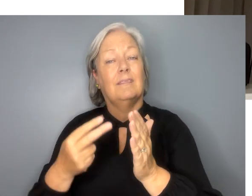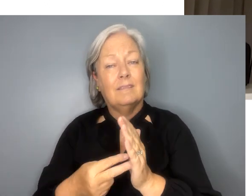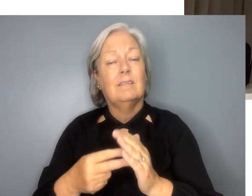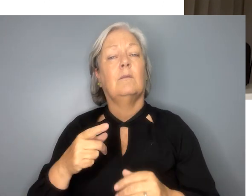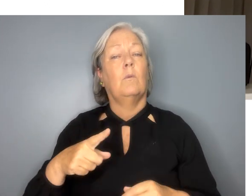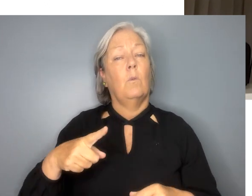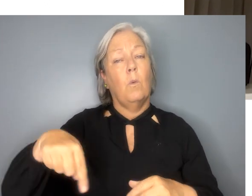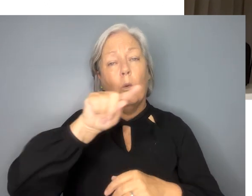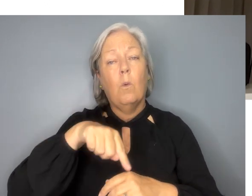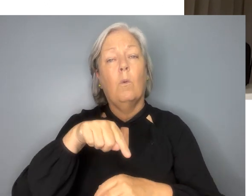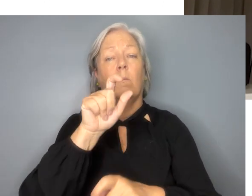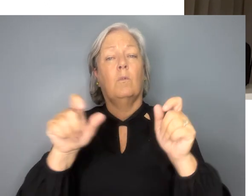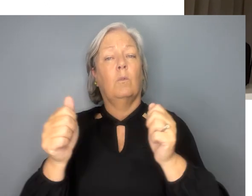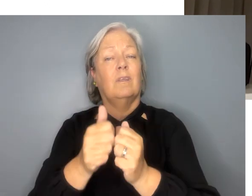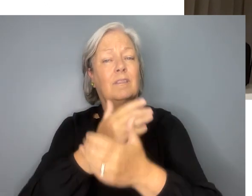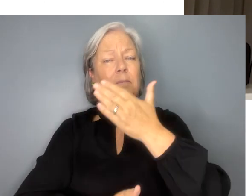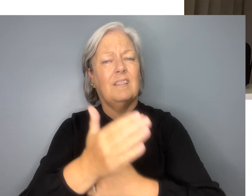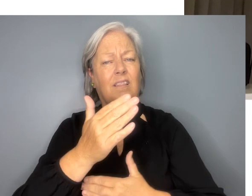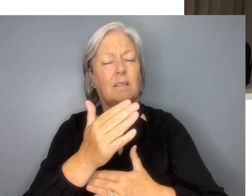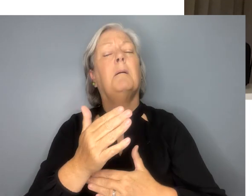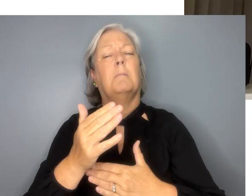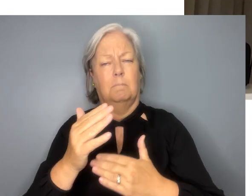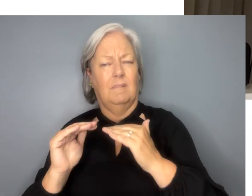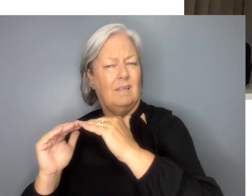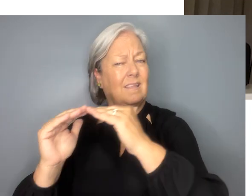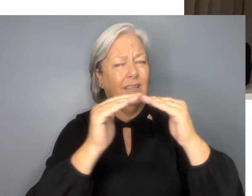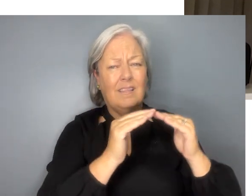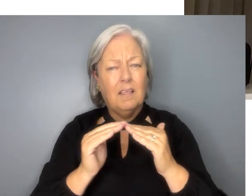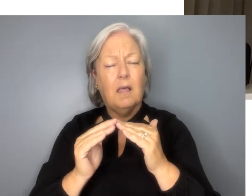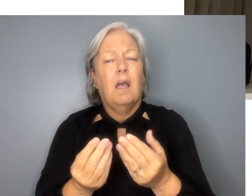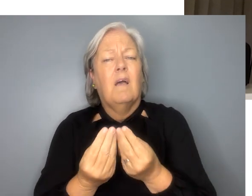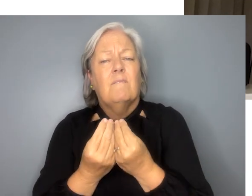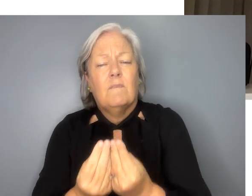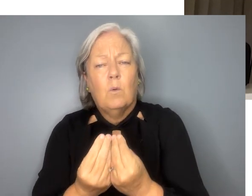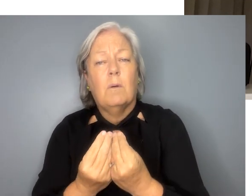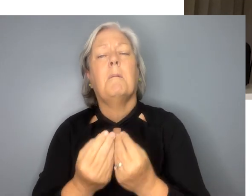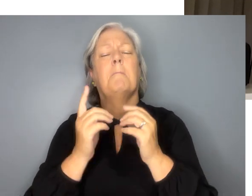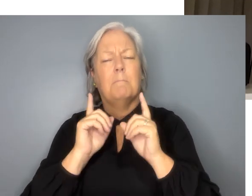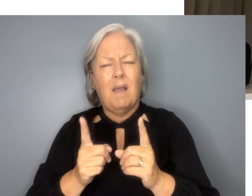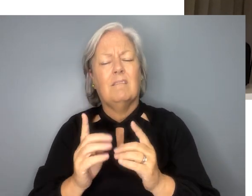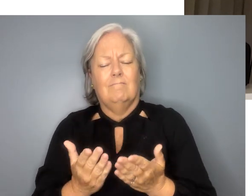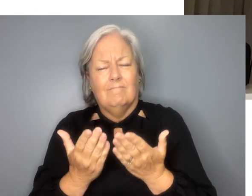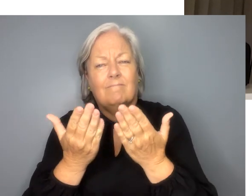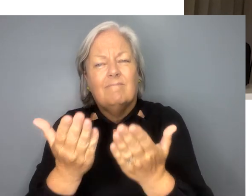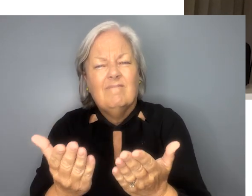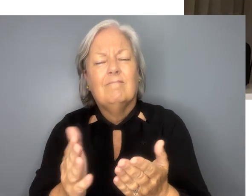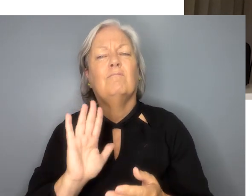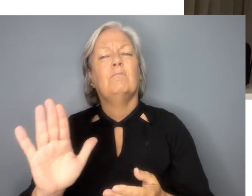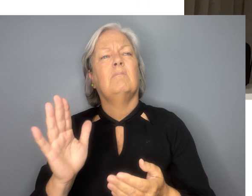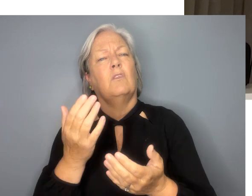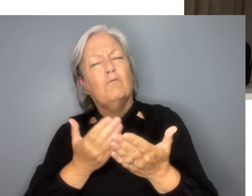people with disability are of equal worth and value and must be afforded all human rights